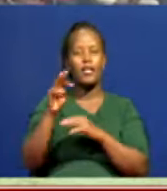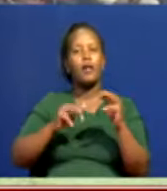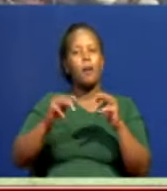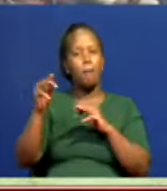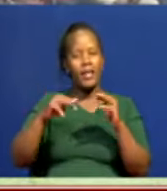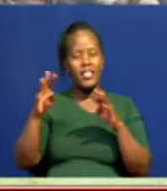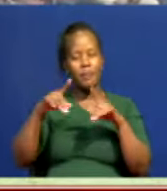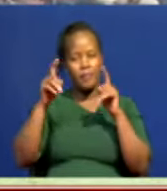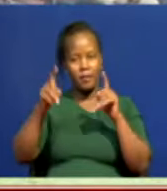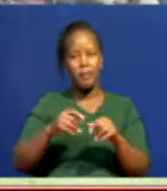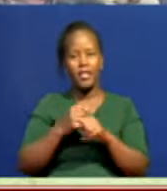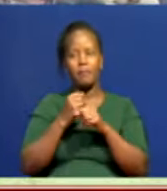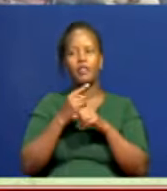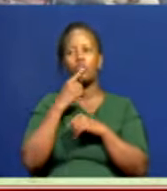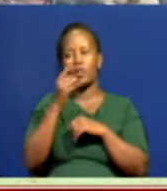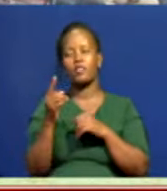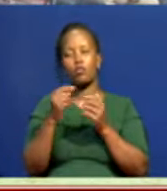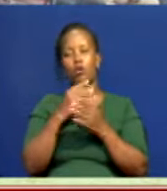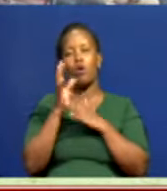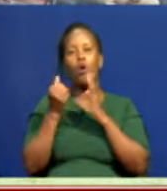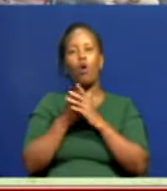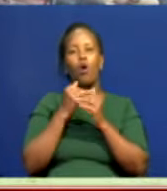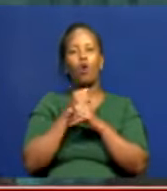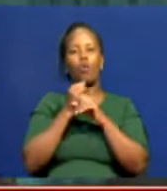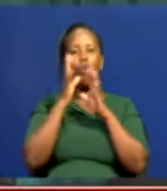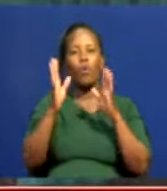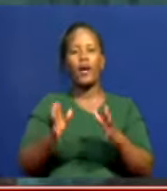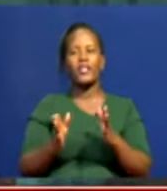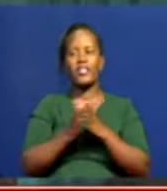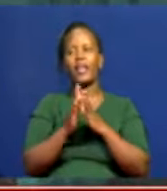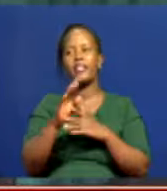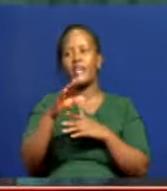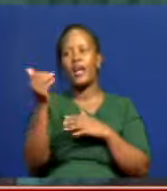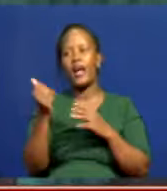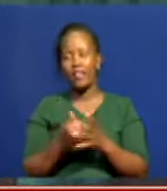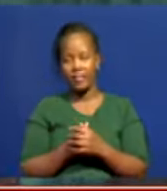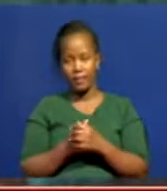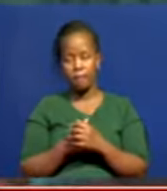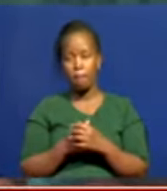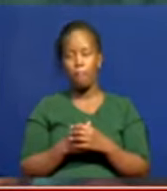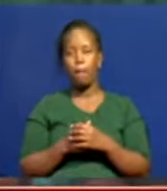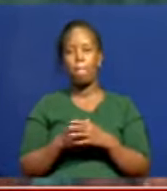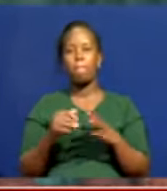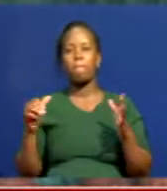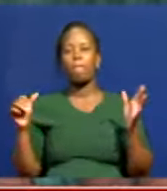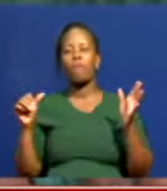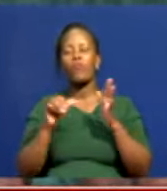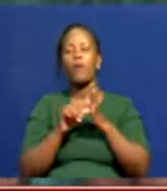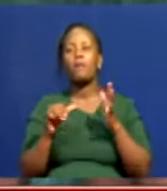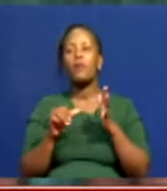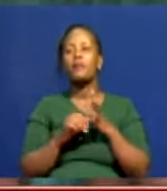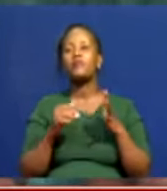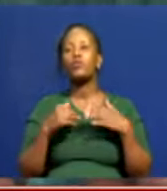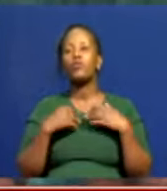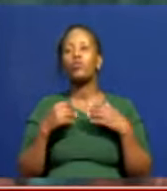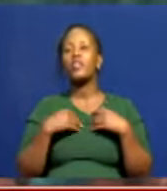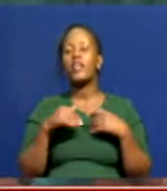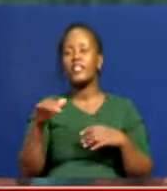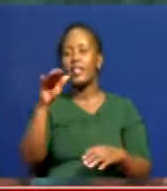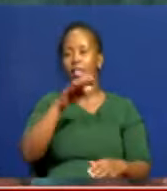perennial non-payment of farmers, workers and other creditors. Kizungumkuti tulio nayo hapa